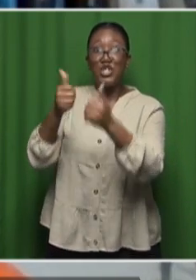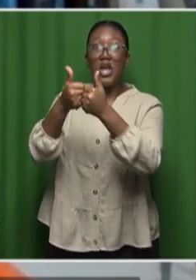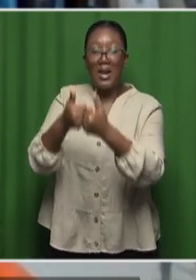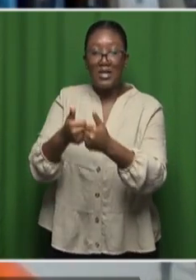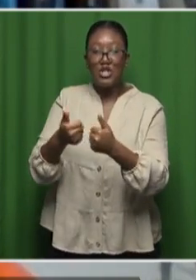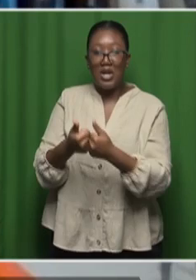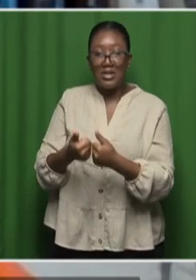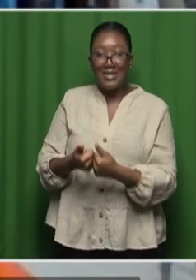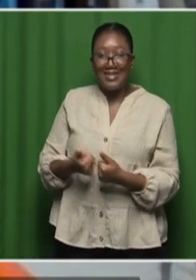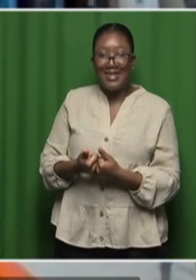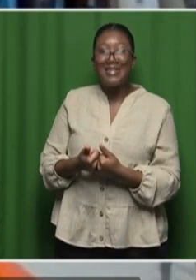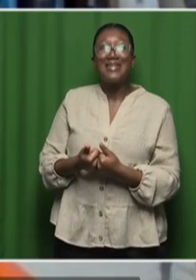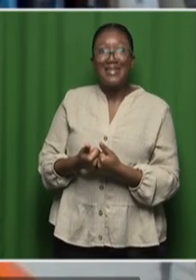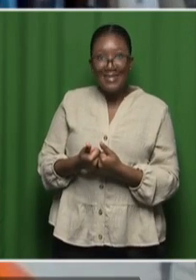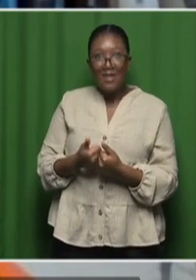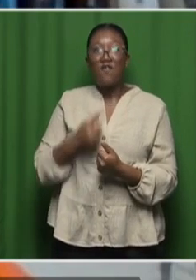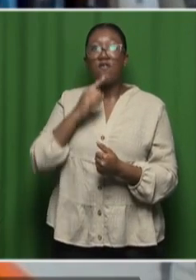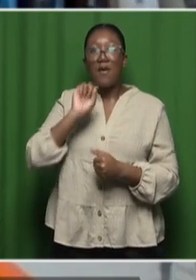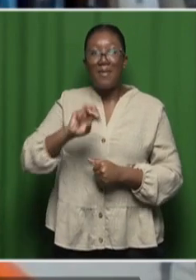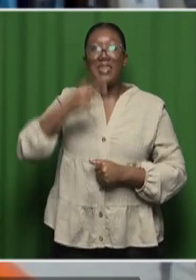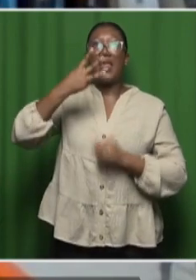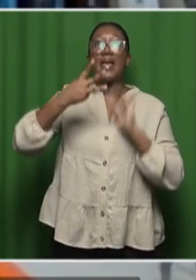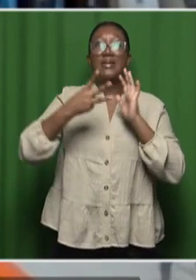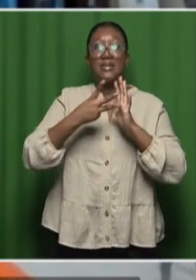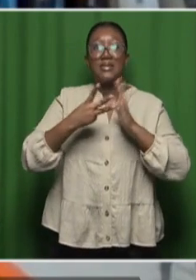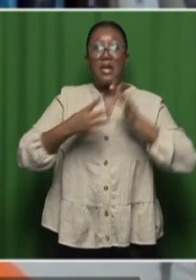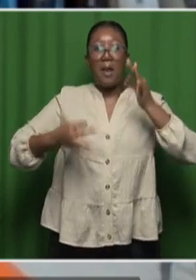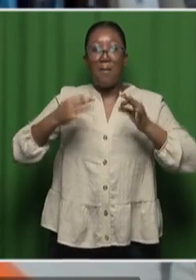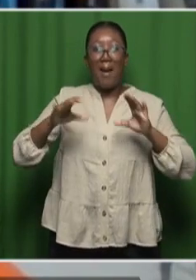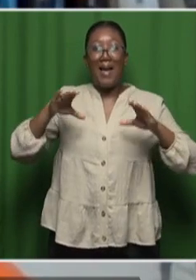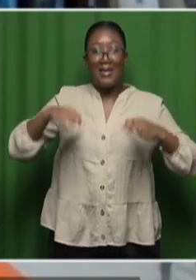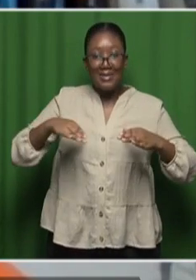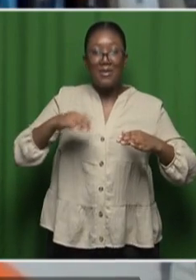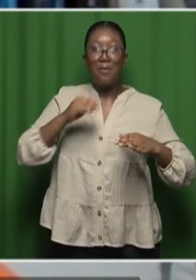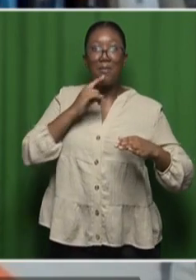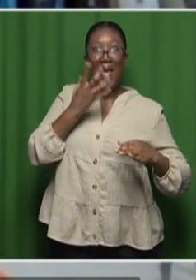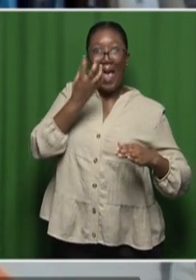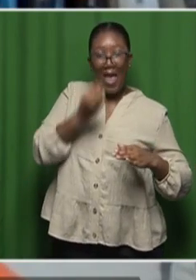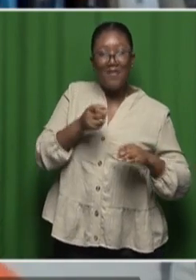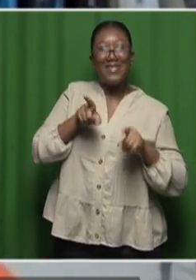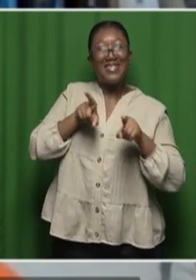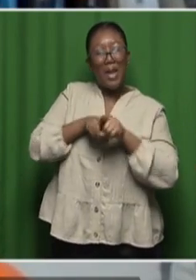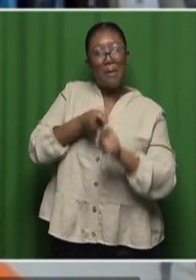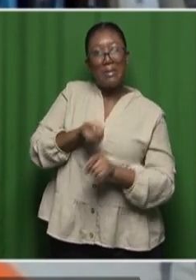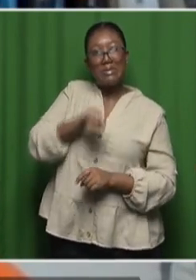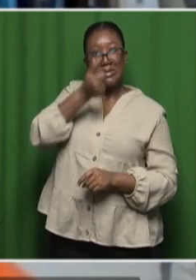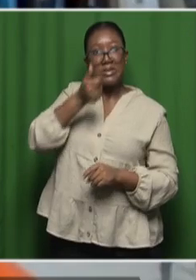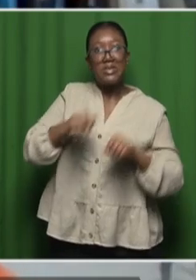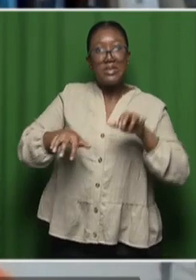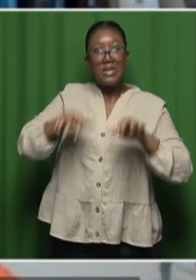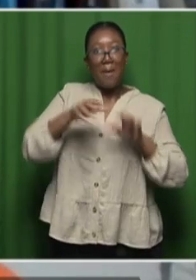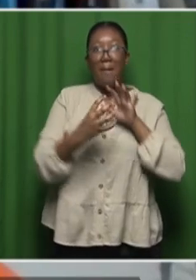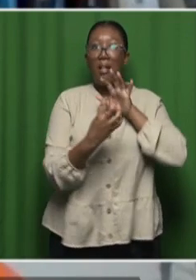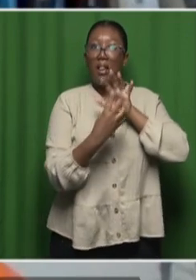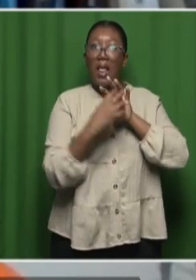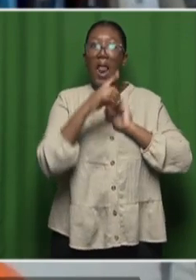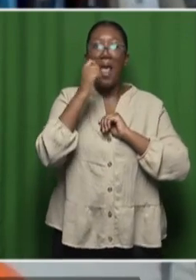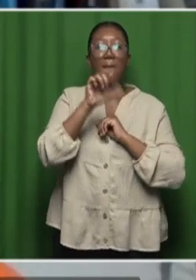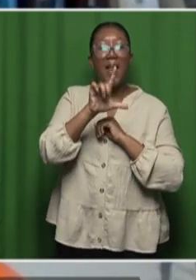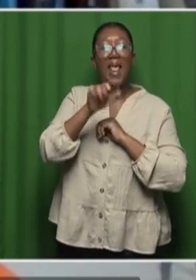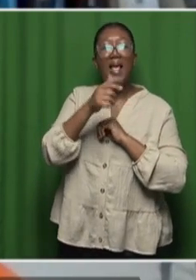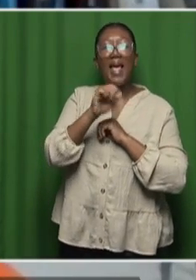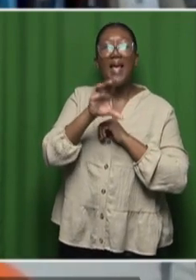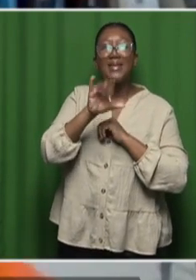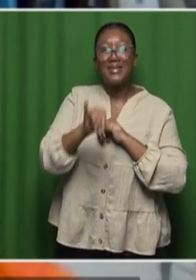with another third party that appears to have a registered trademark, a third party called Legacy